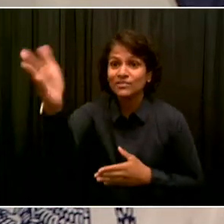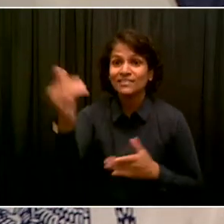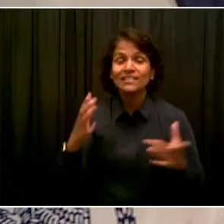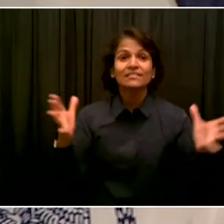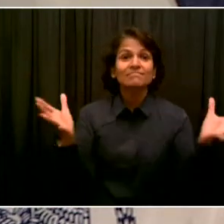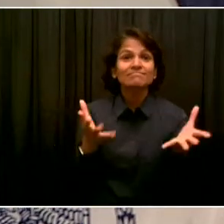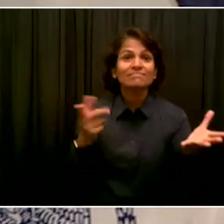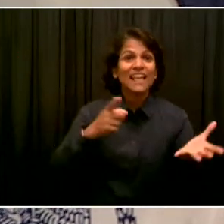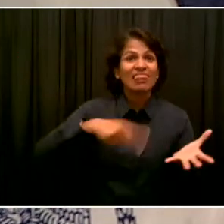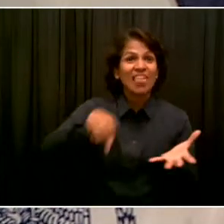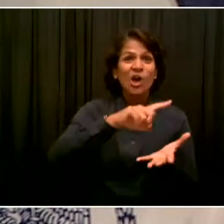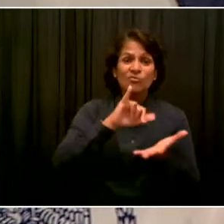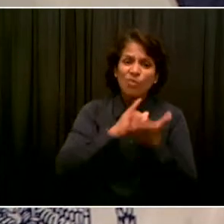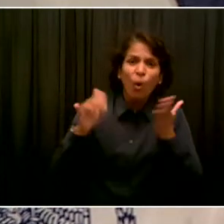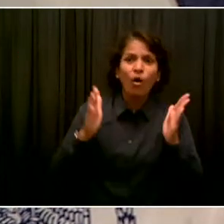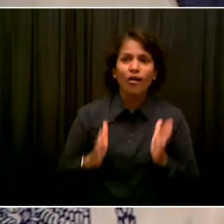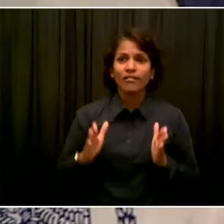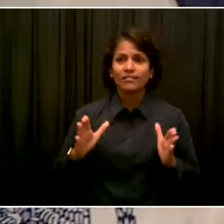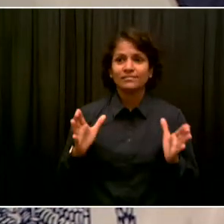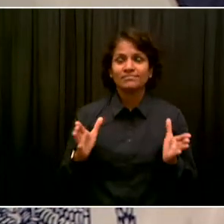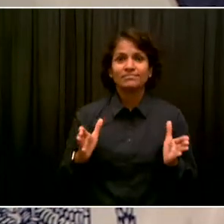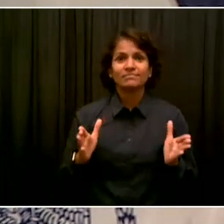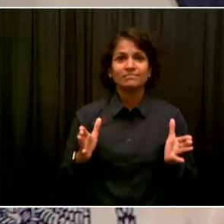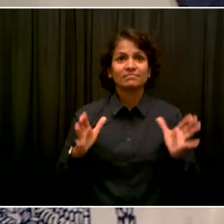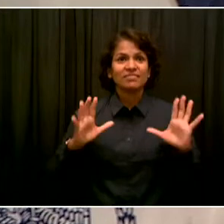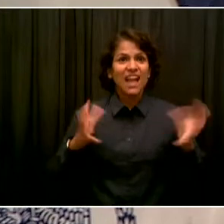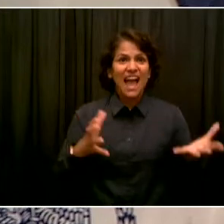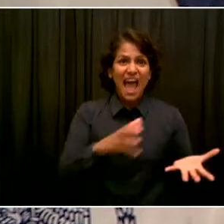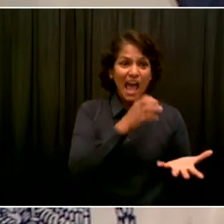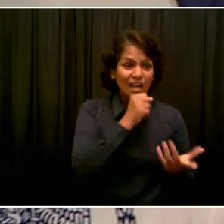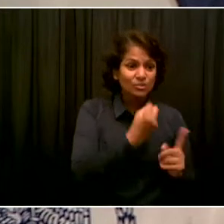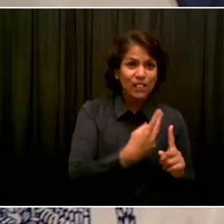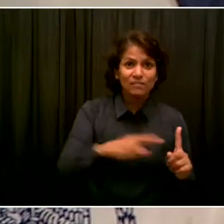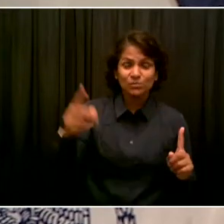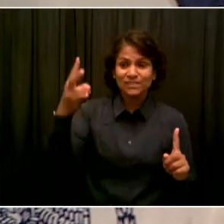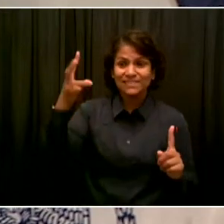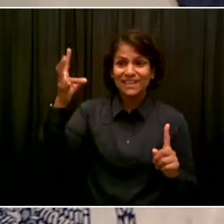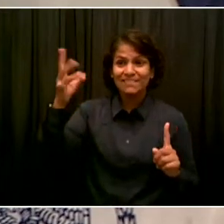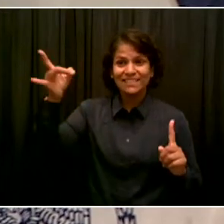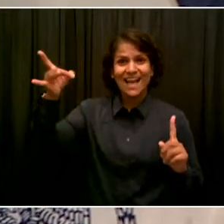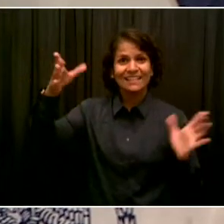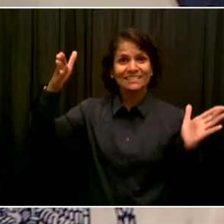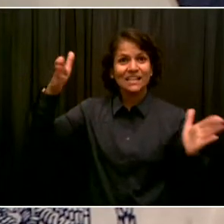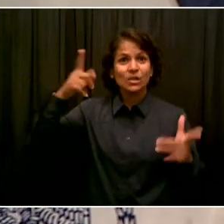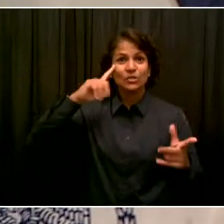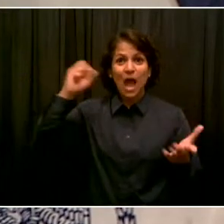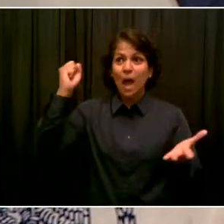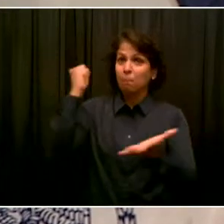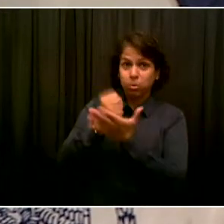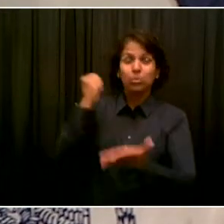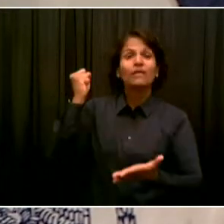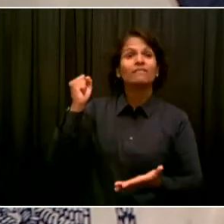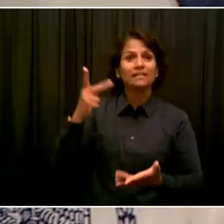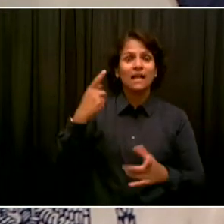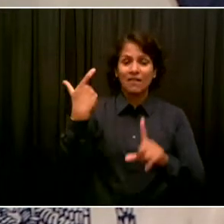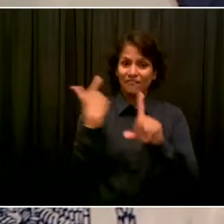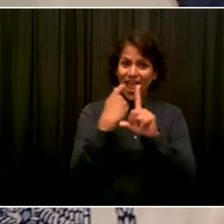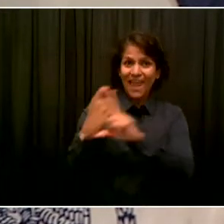has most recently been able to get vaccinated months and months later than most adults, and